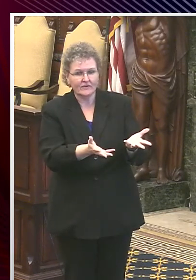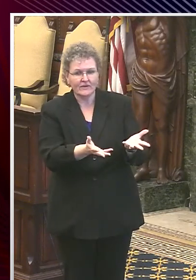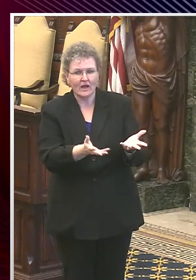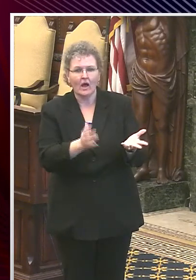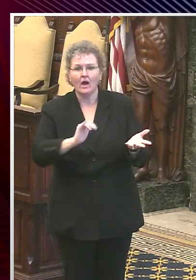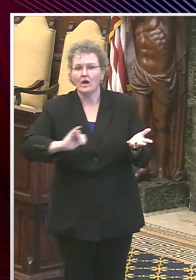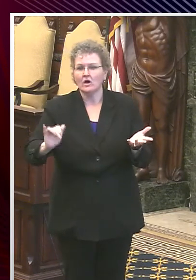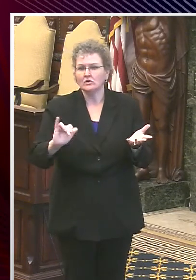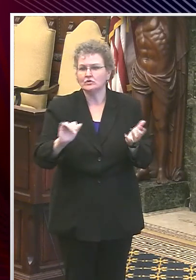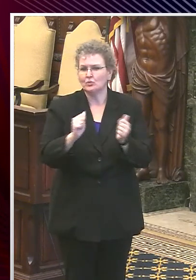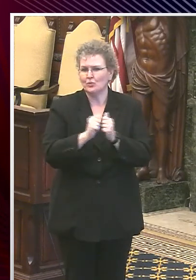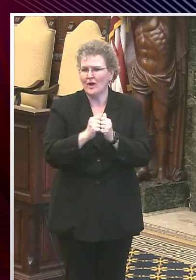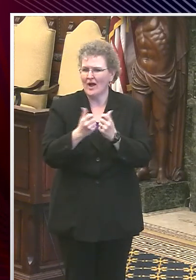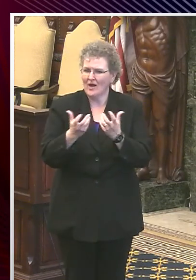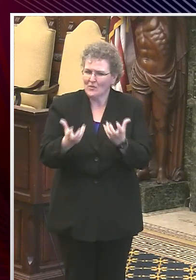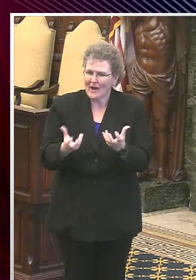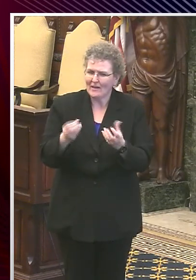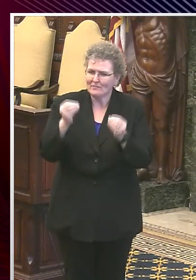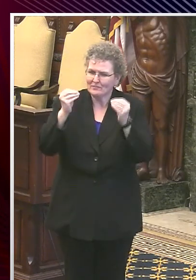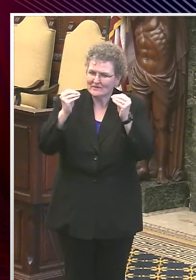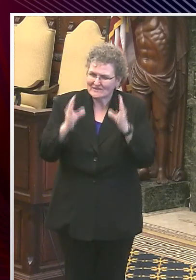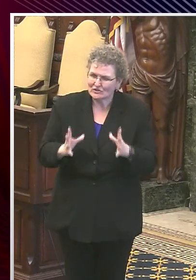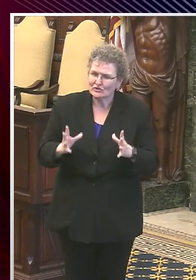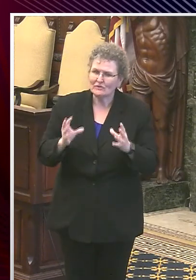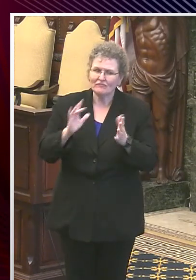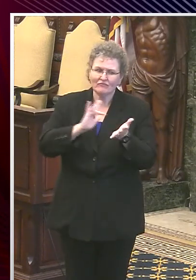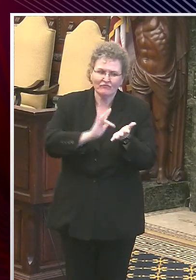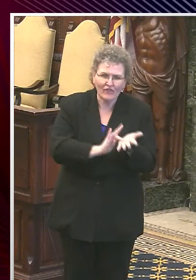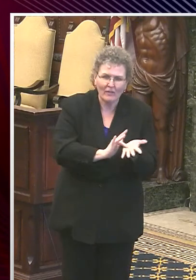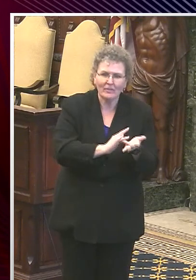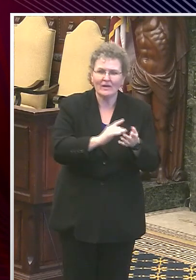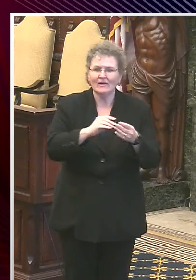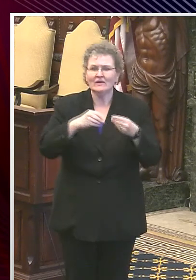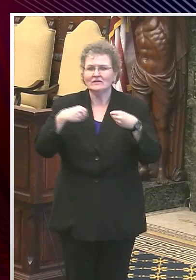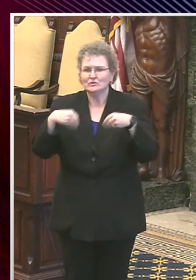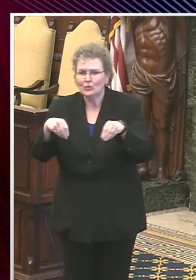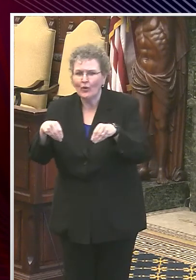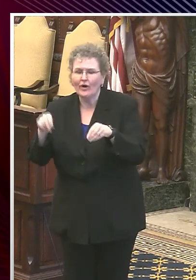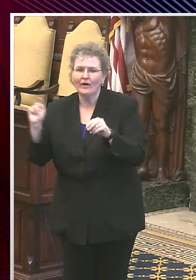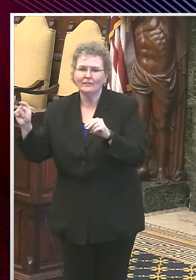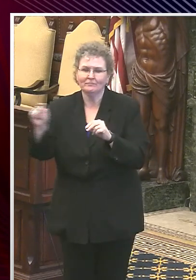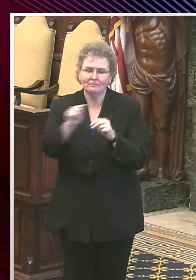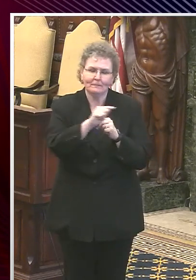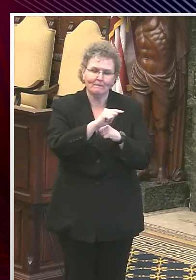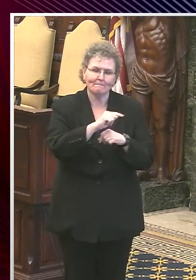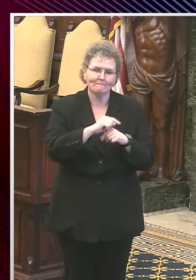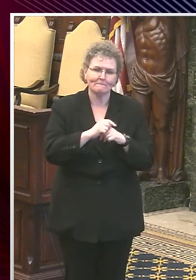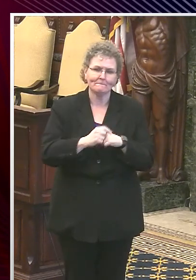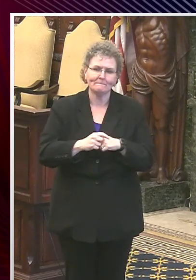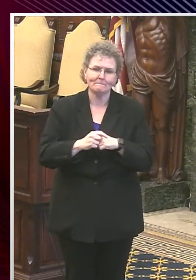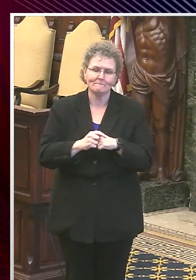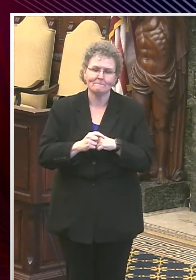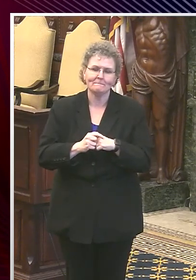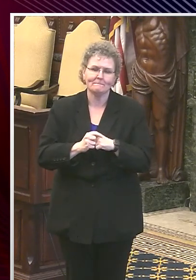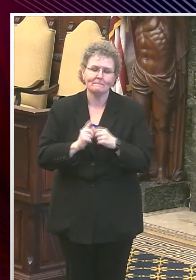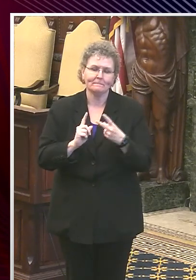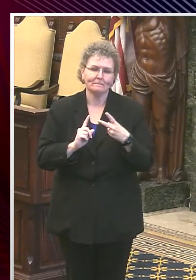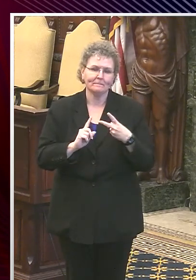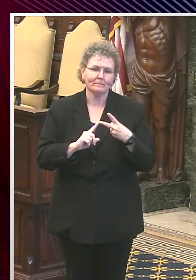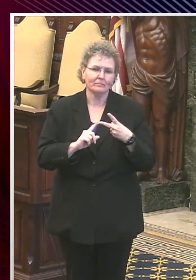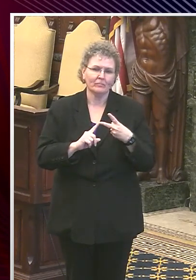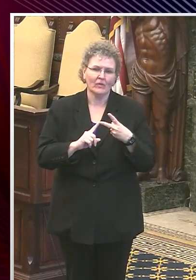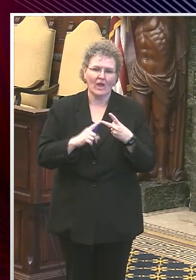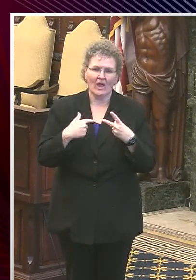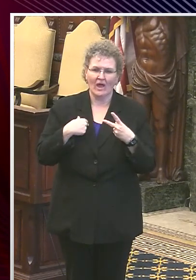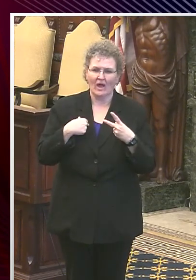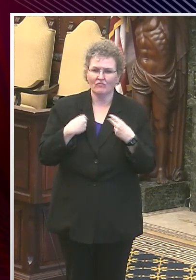more providers. So that includes more pharmacies. So you hear me about the number of pharmacies we're enrolling. And then we have providers